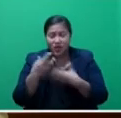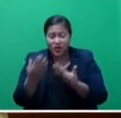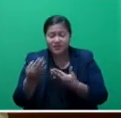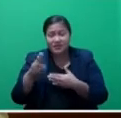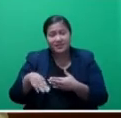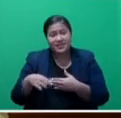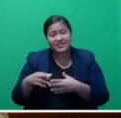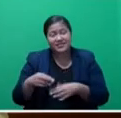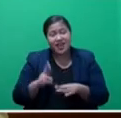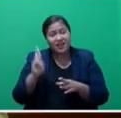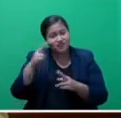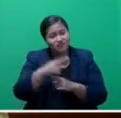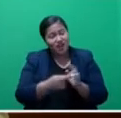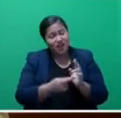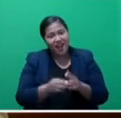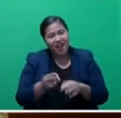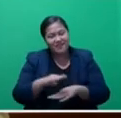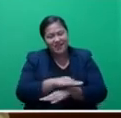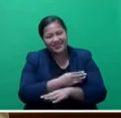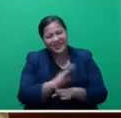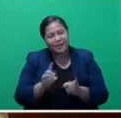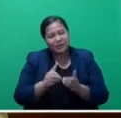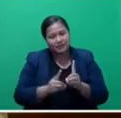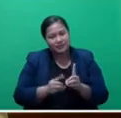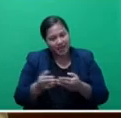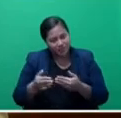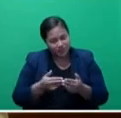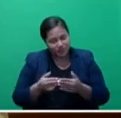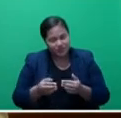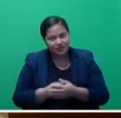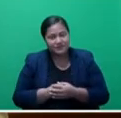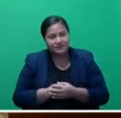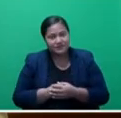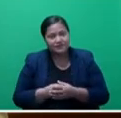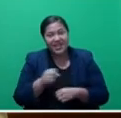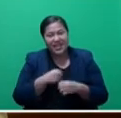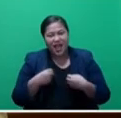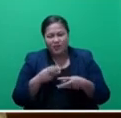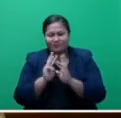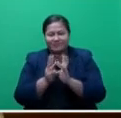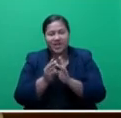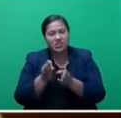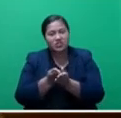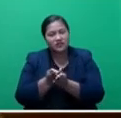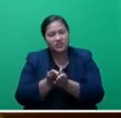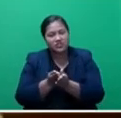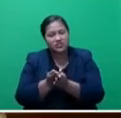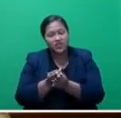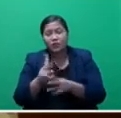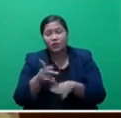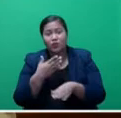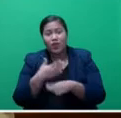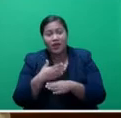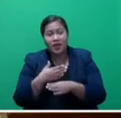Development, also the Honourable Minister for Disaster Management and Meteorological Services for the work that they have been